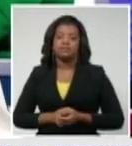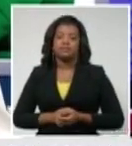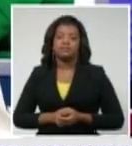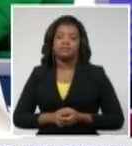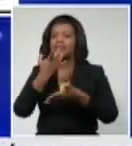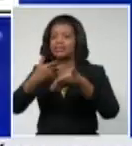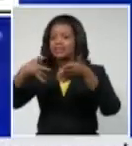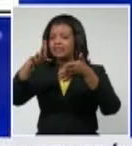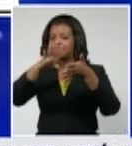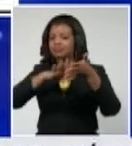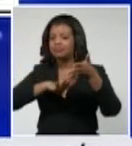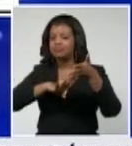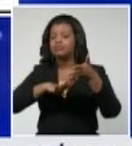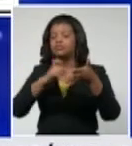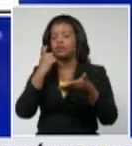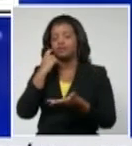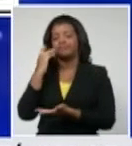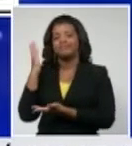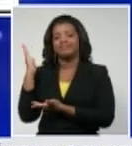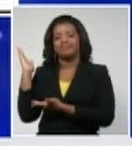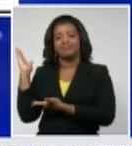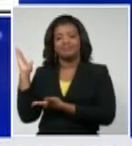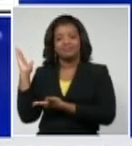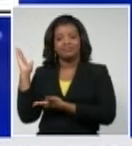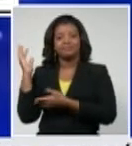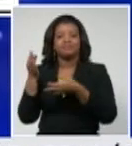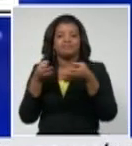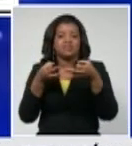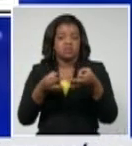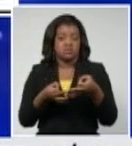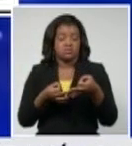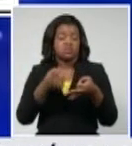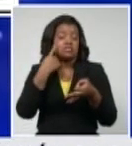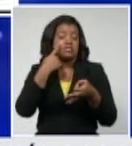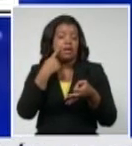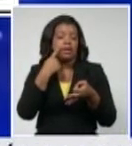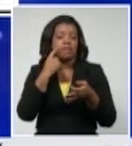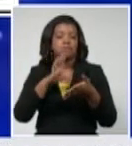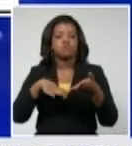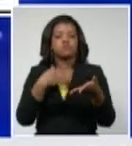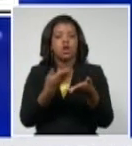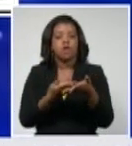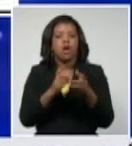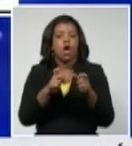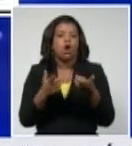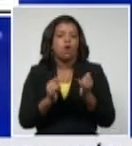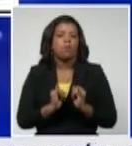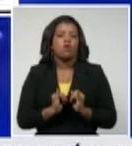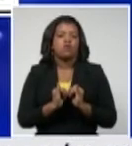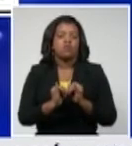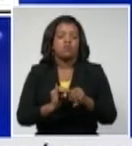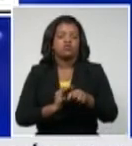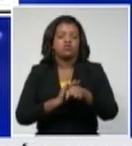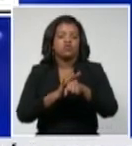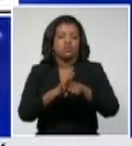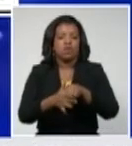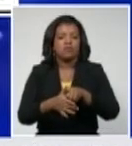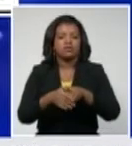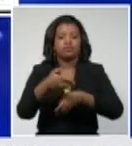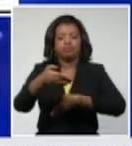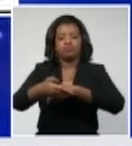testing. If you look at the graph, you can see the number of cases per month since the pandemic began. There